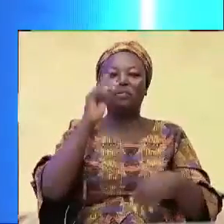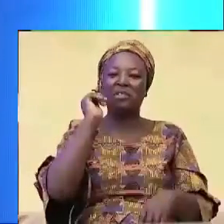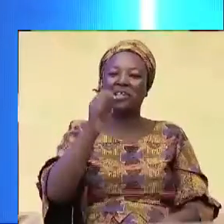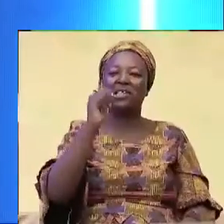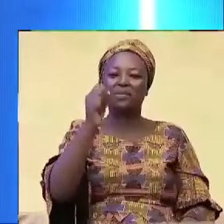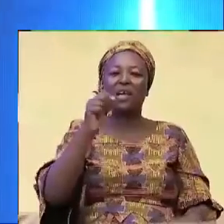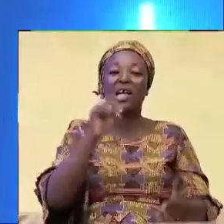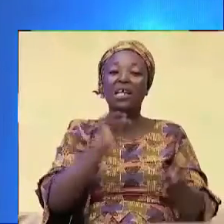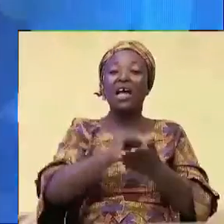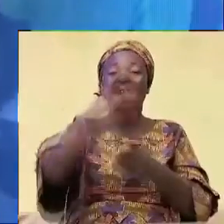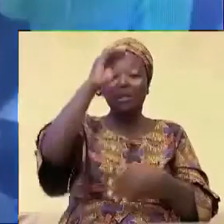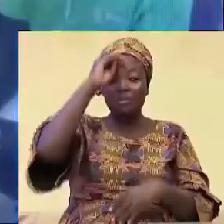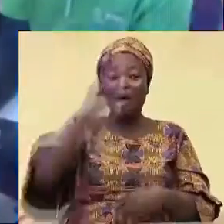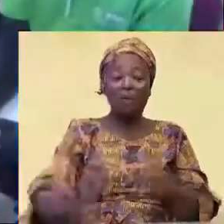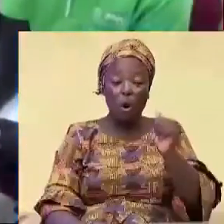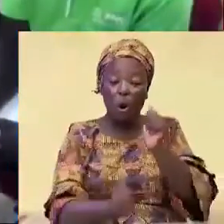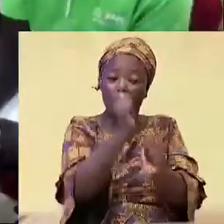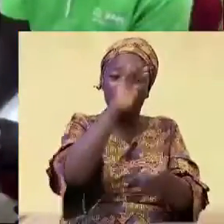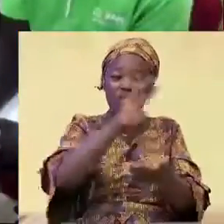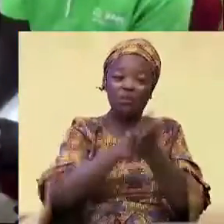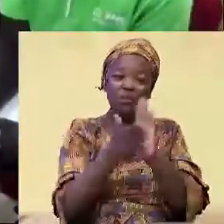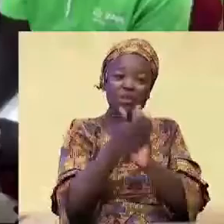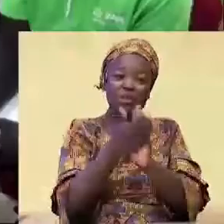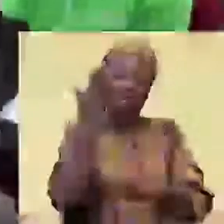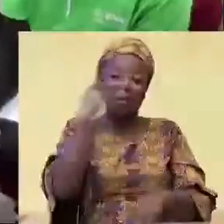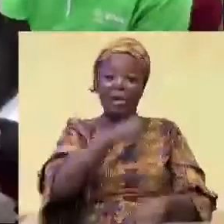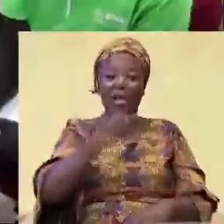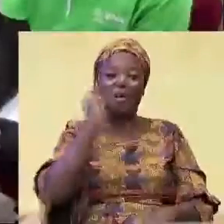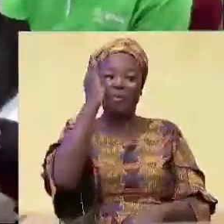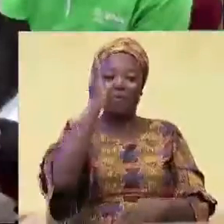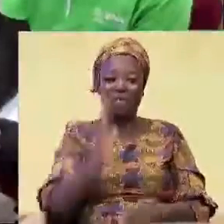man almost became a preacher. He said, I am